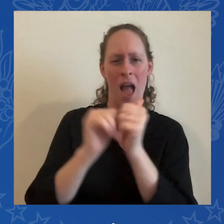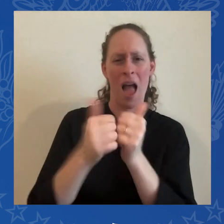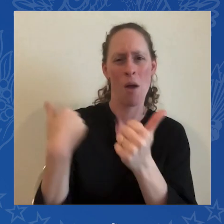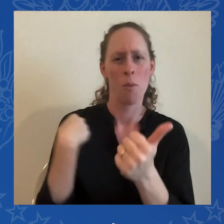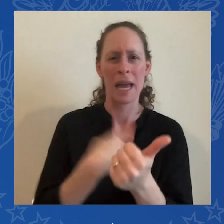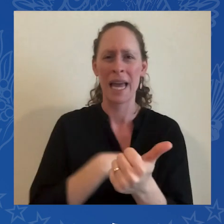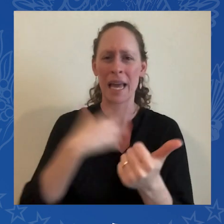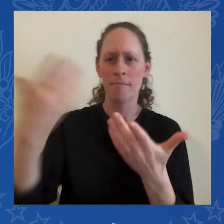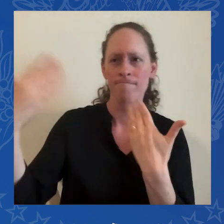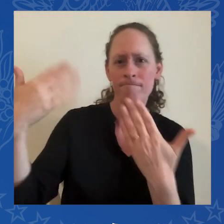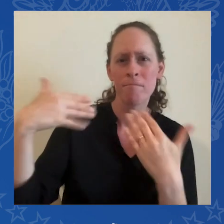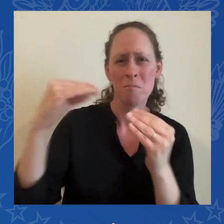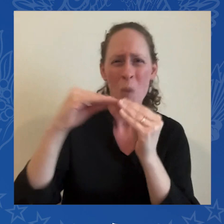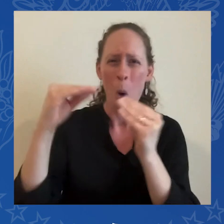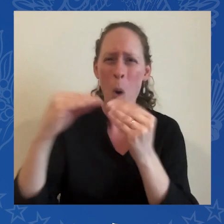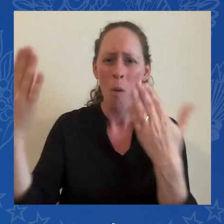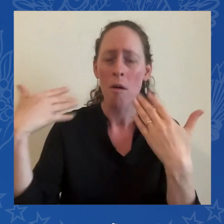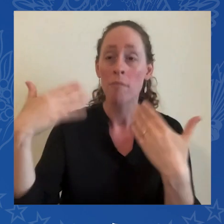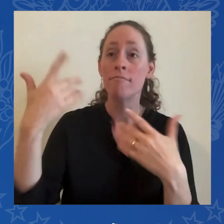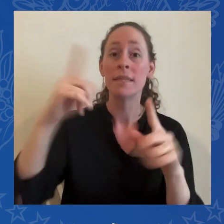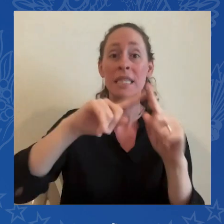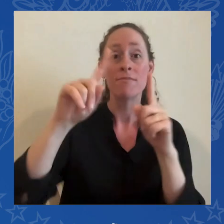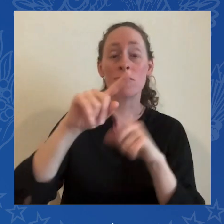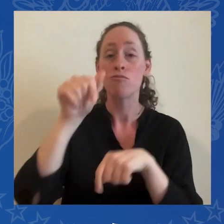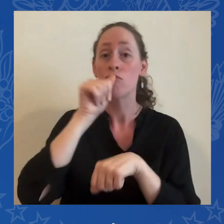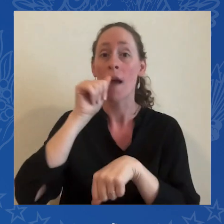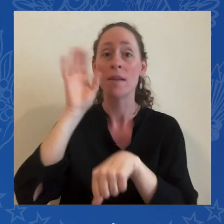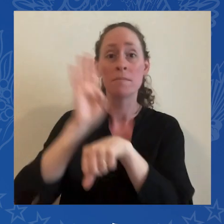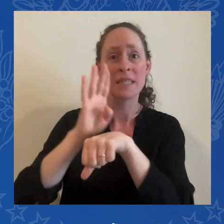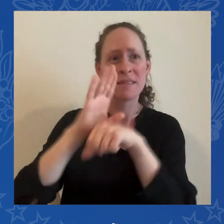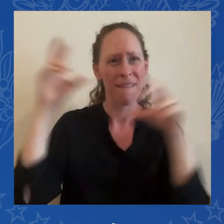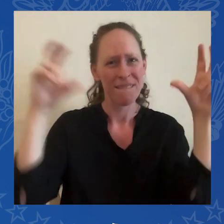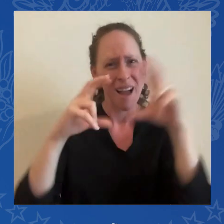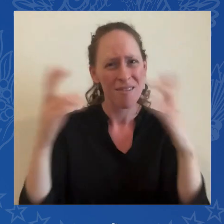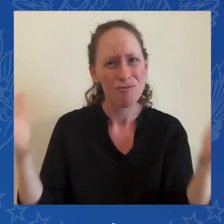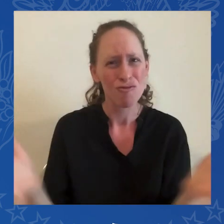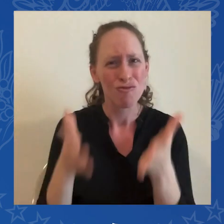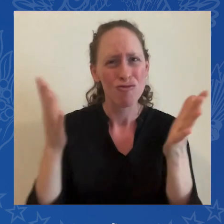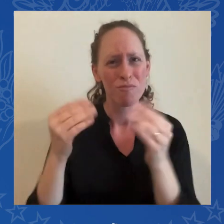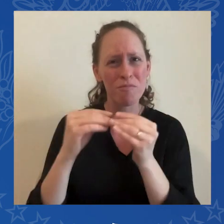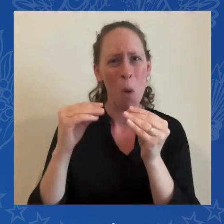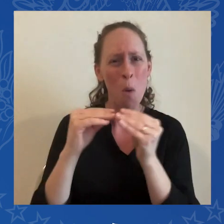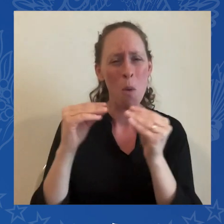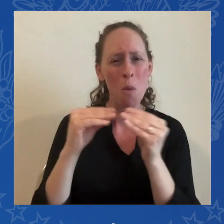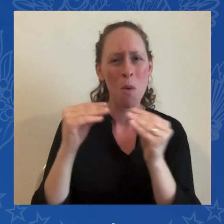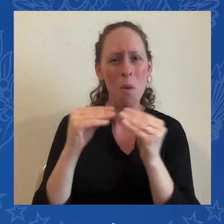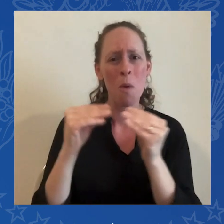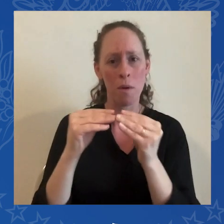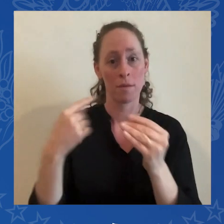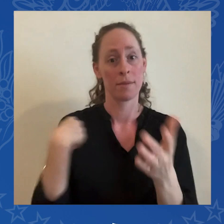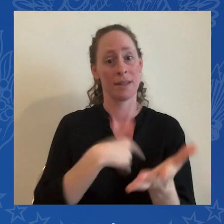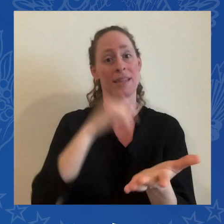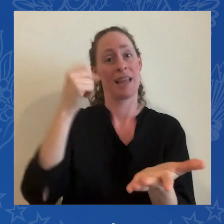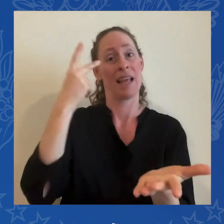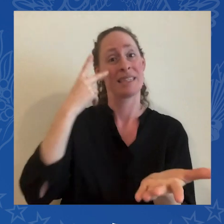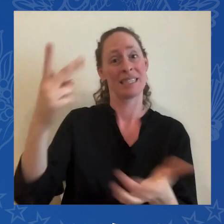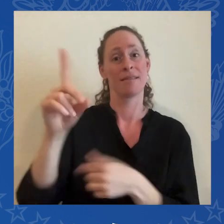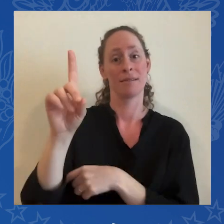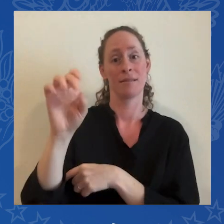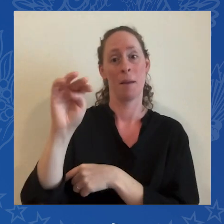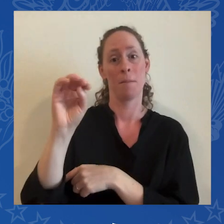capital. And together, let's recommit to showing that democracies can deliver. Let me say it